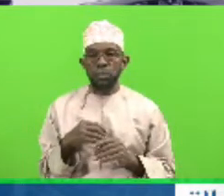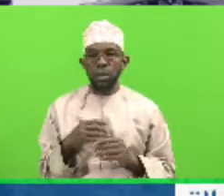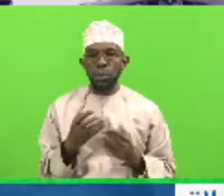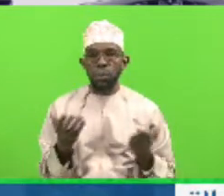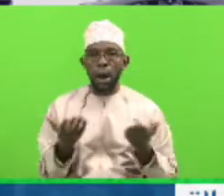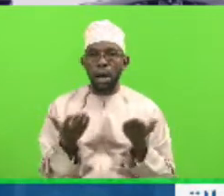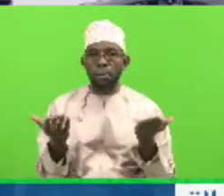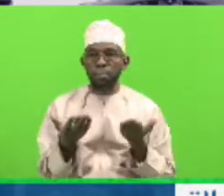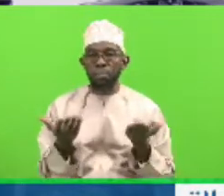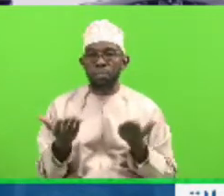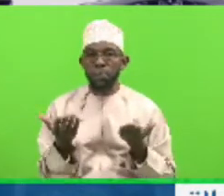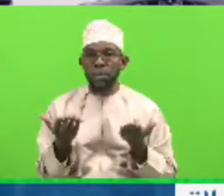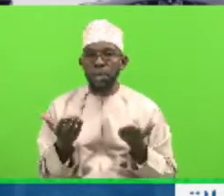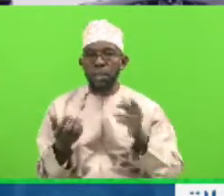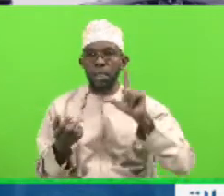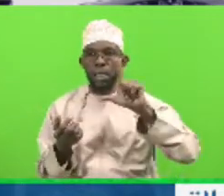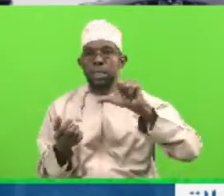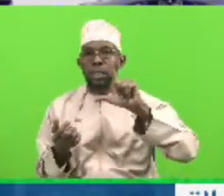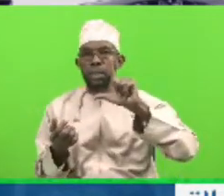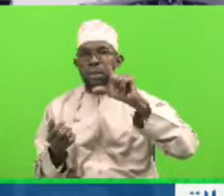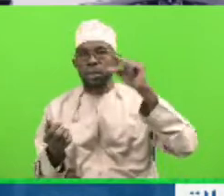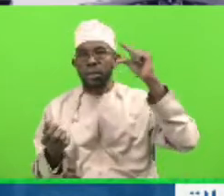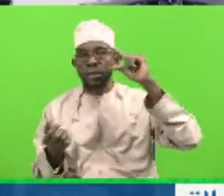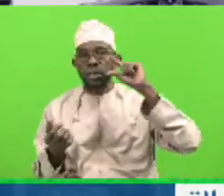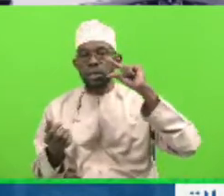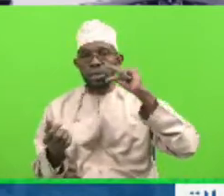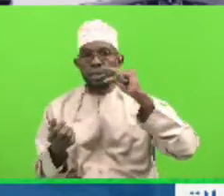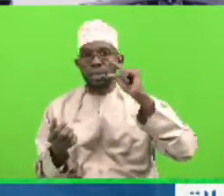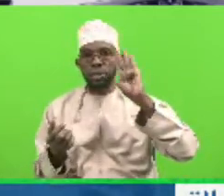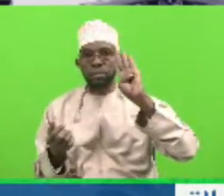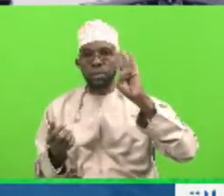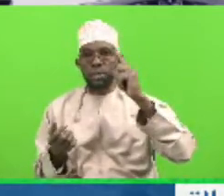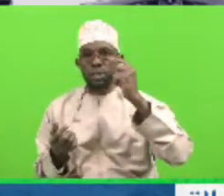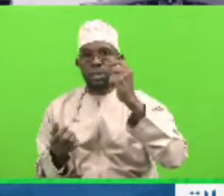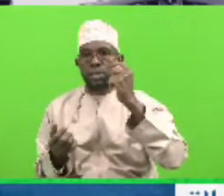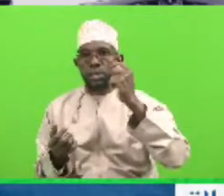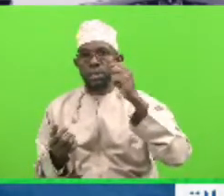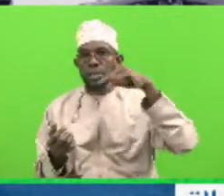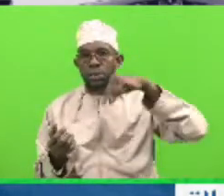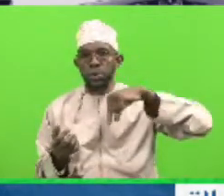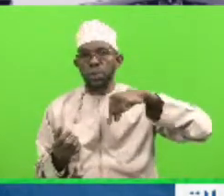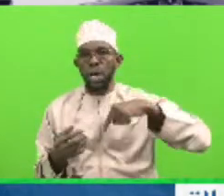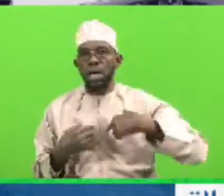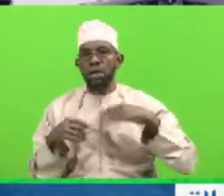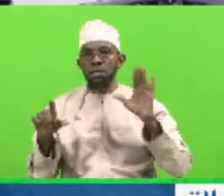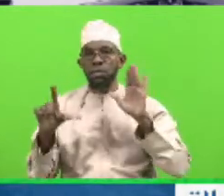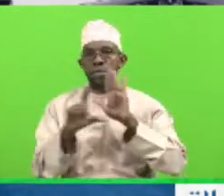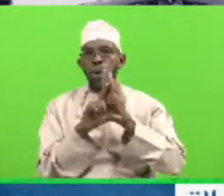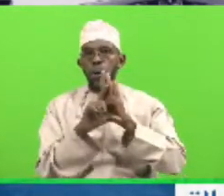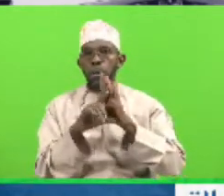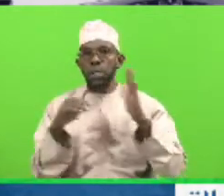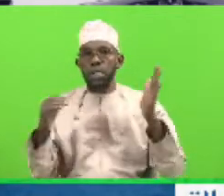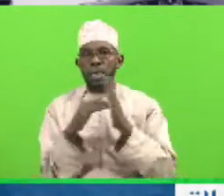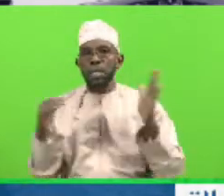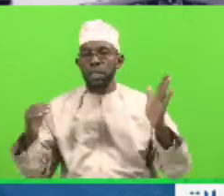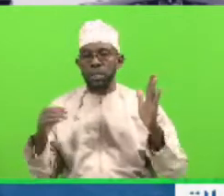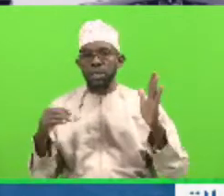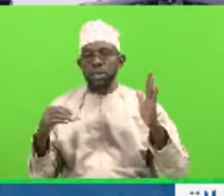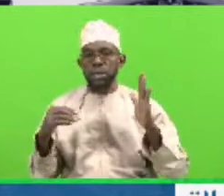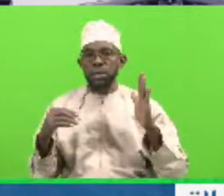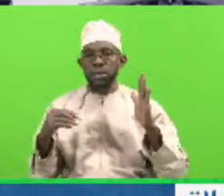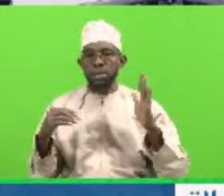Where the LGBTQ movement wants to have the law prohibiting homosexuality